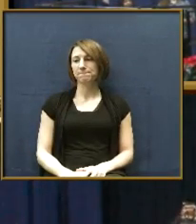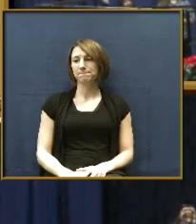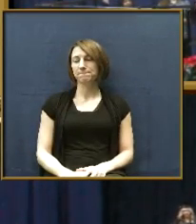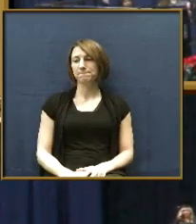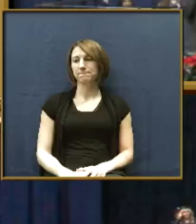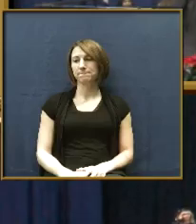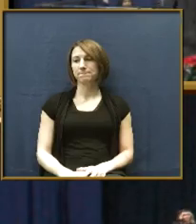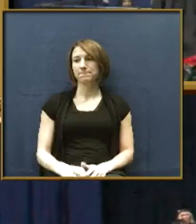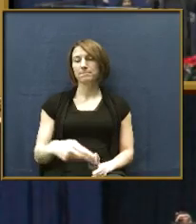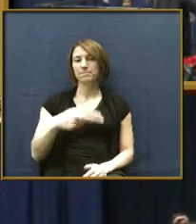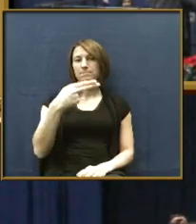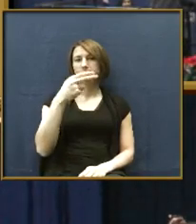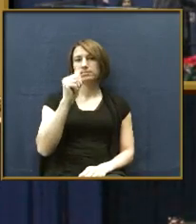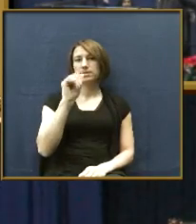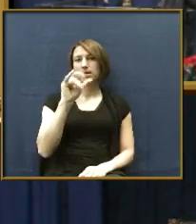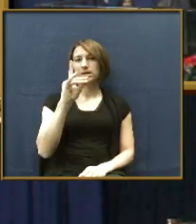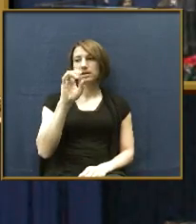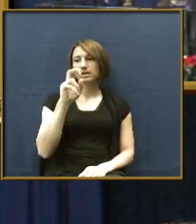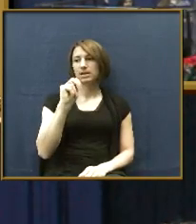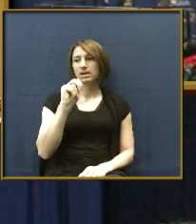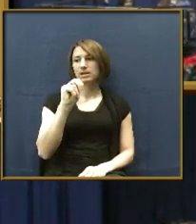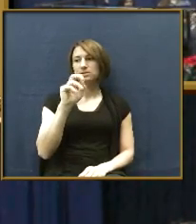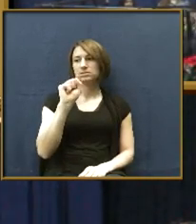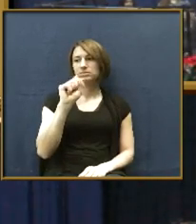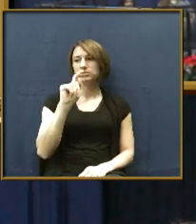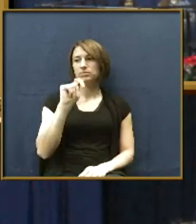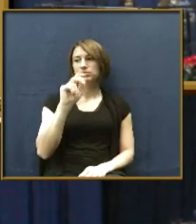Hayden Story.